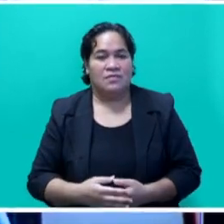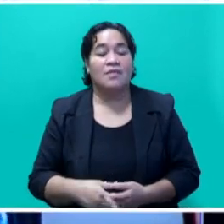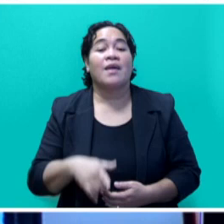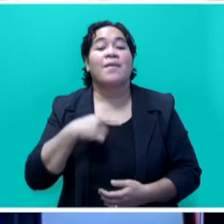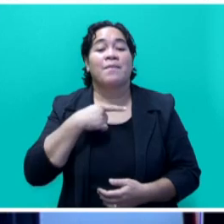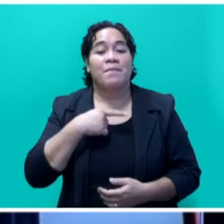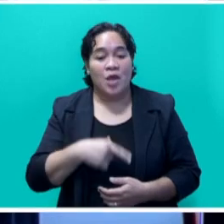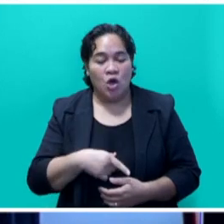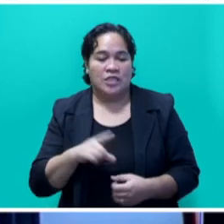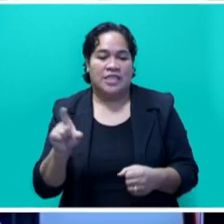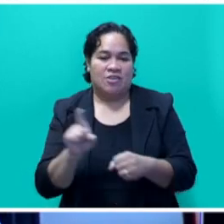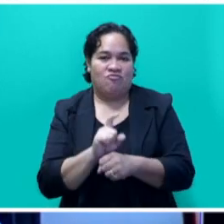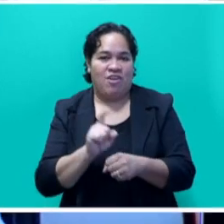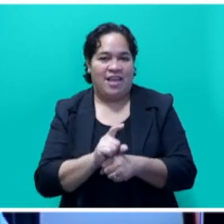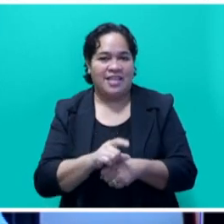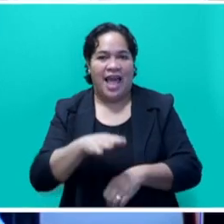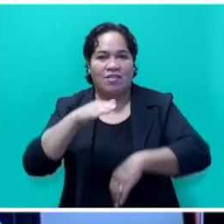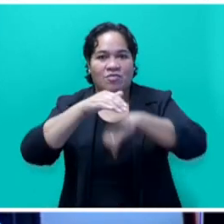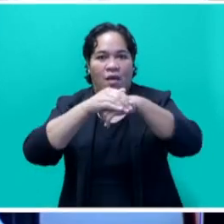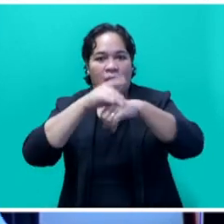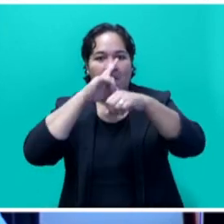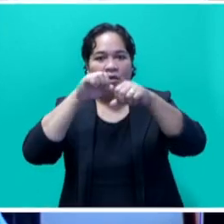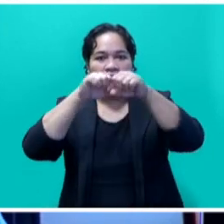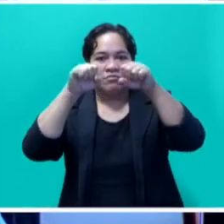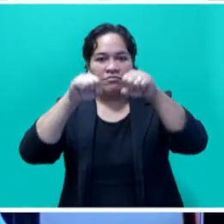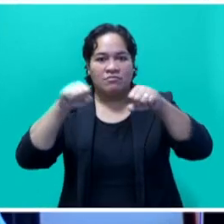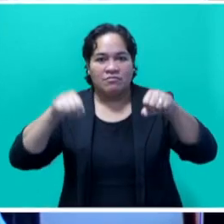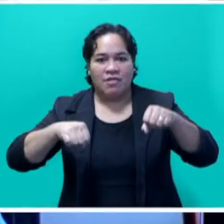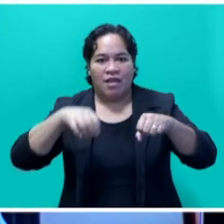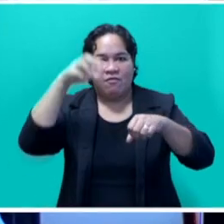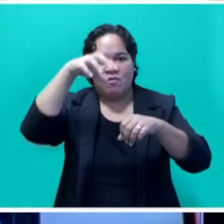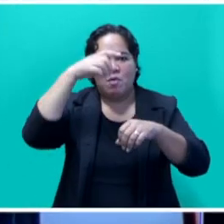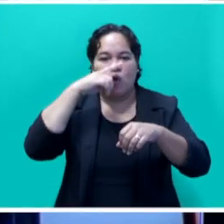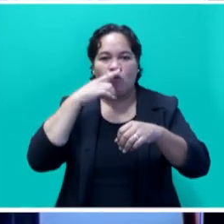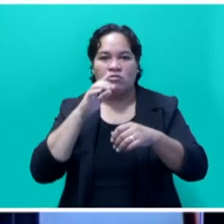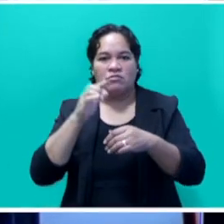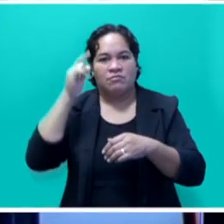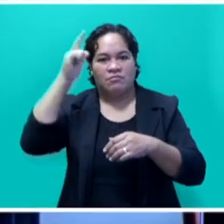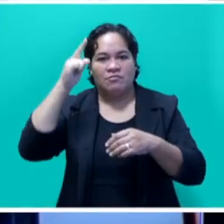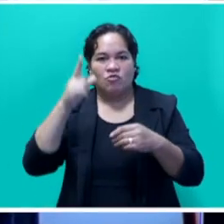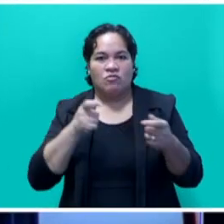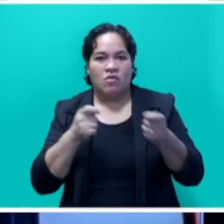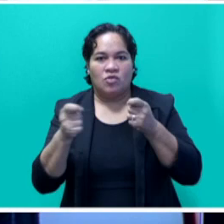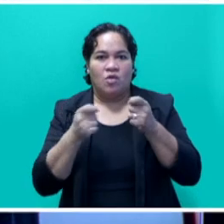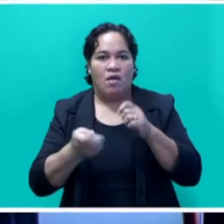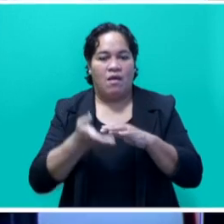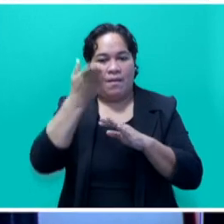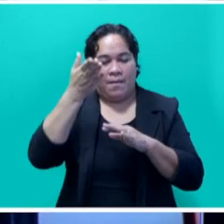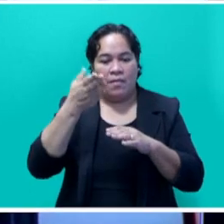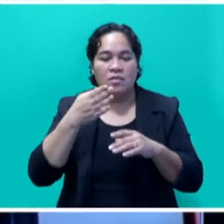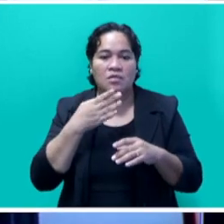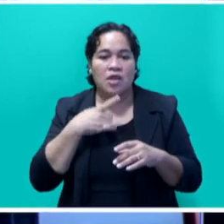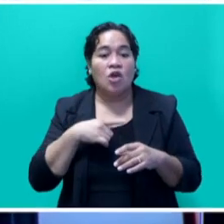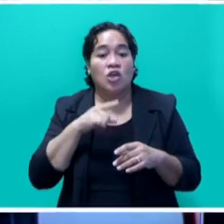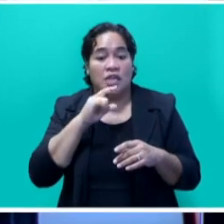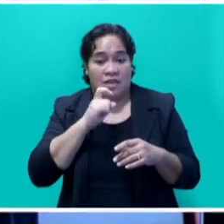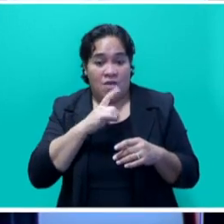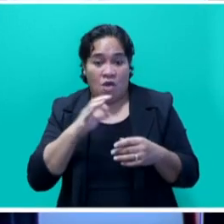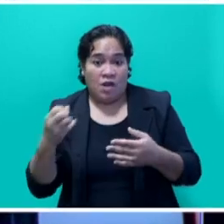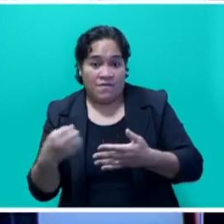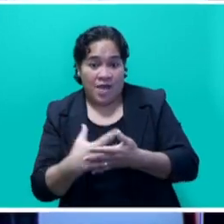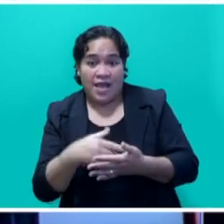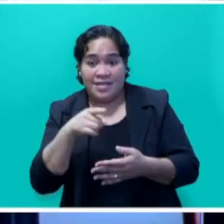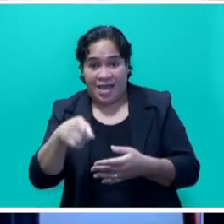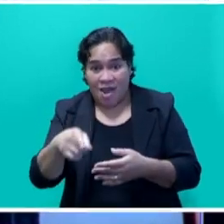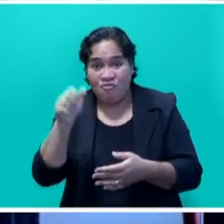it creates bureaucracy, whether it's done in 7 days or 14 days. And it does not in any way affect the existing rights of the